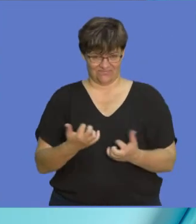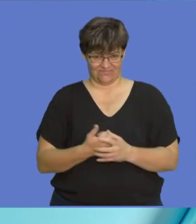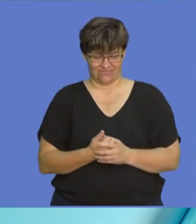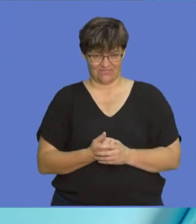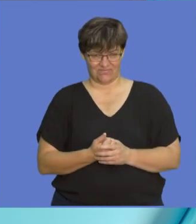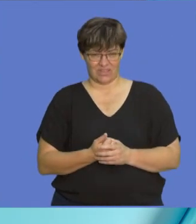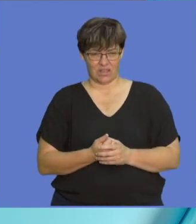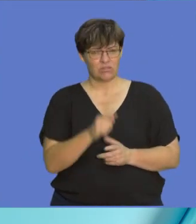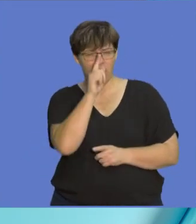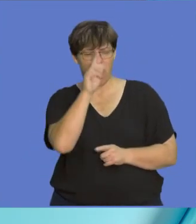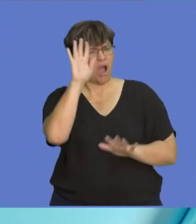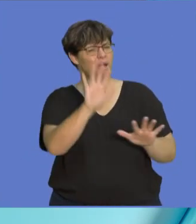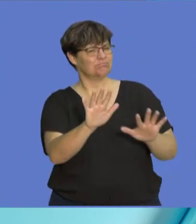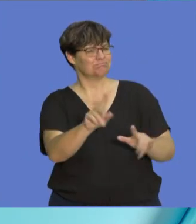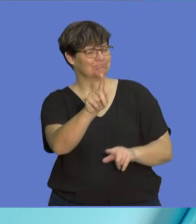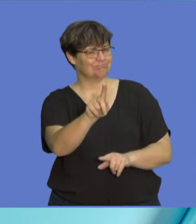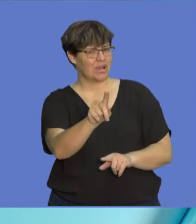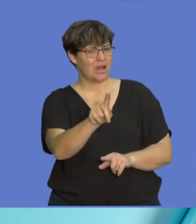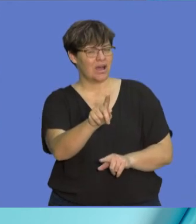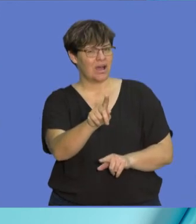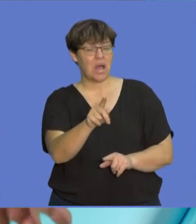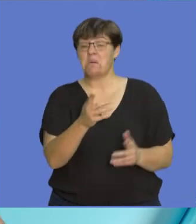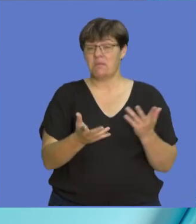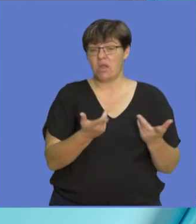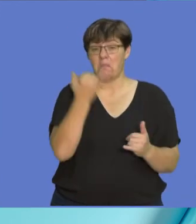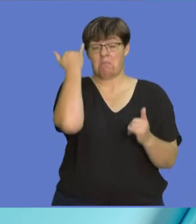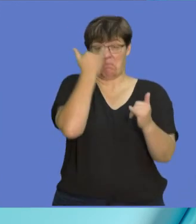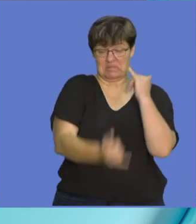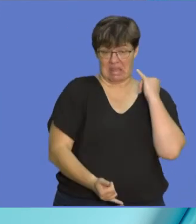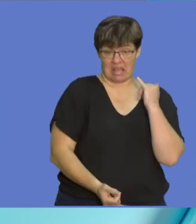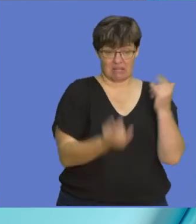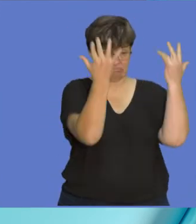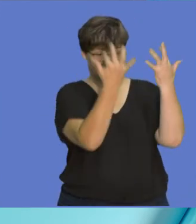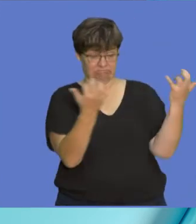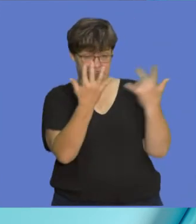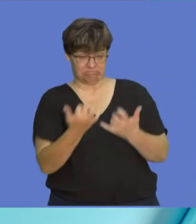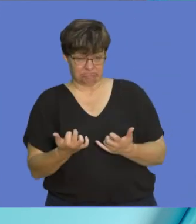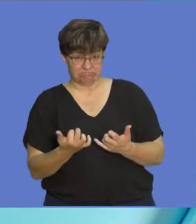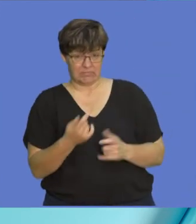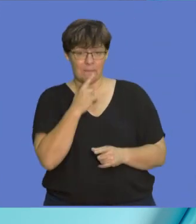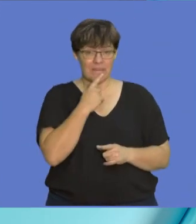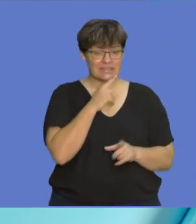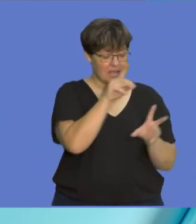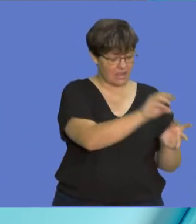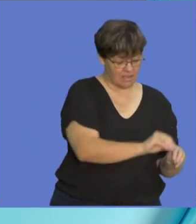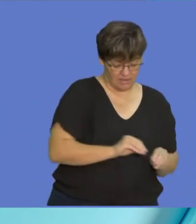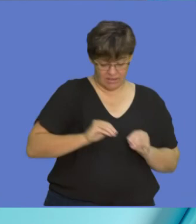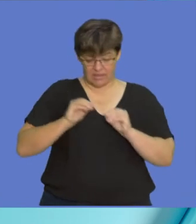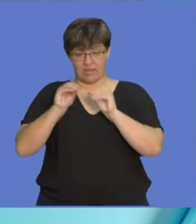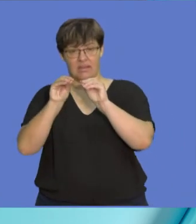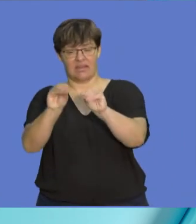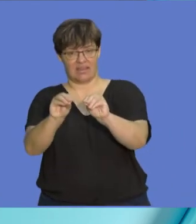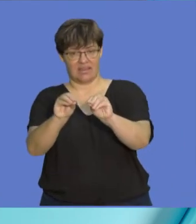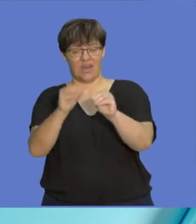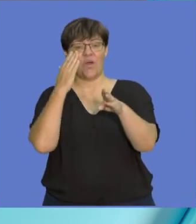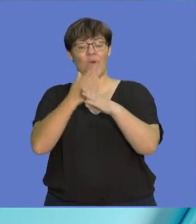your minds at ease, perchance, if you make a mistake with that calculation, but if you bring that figure into your